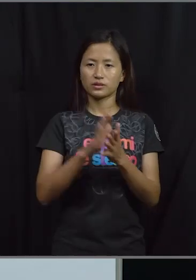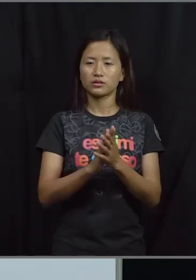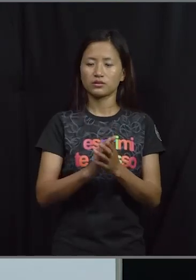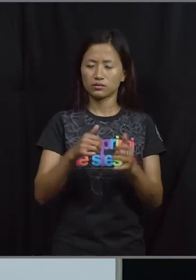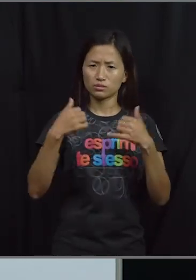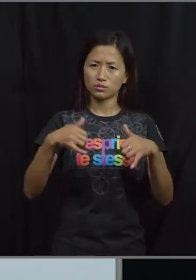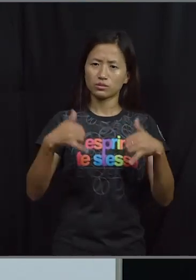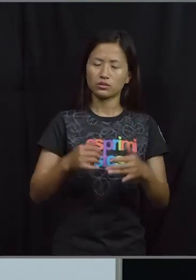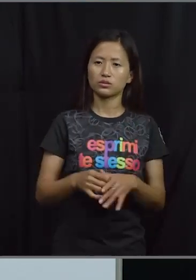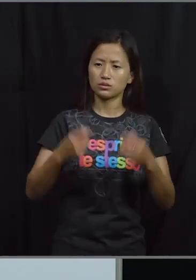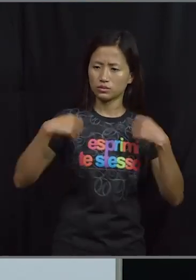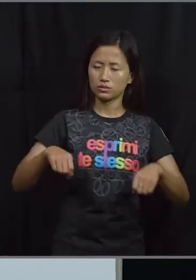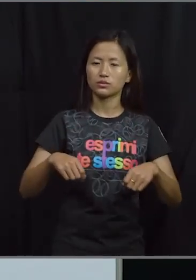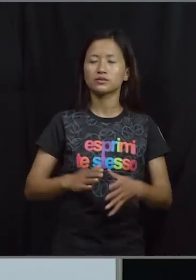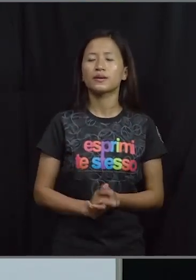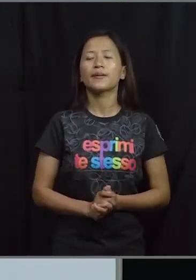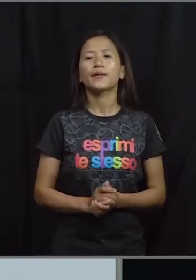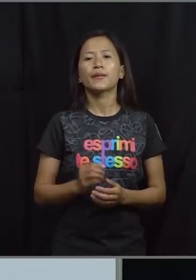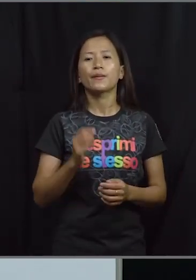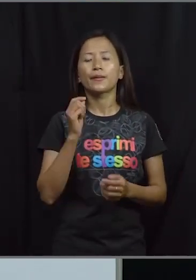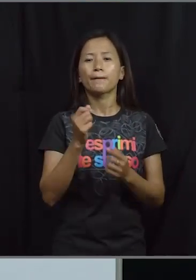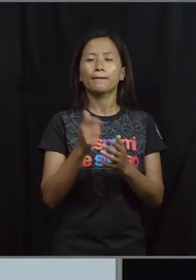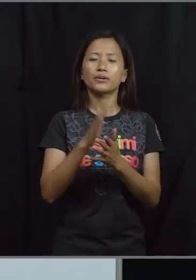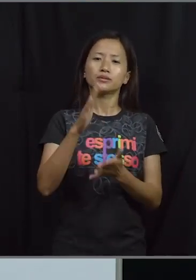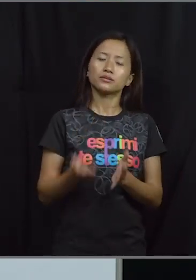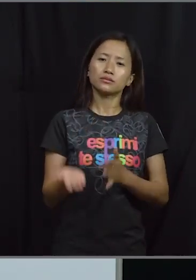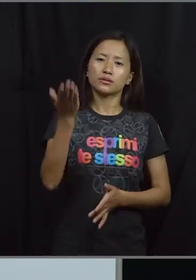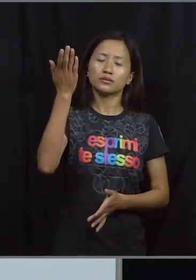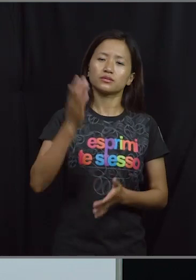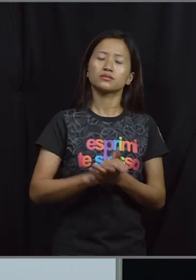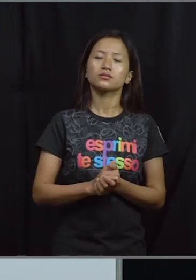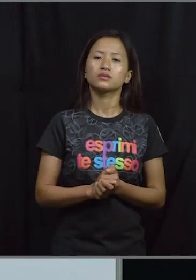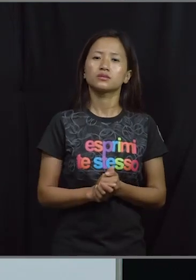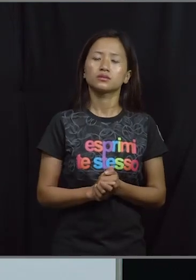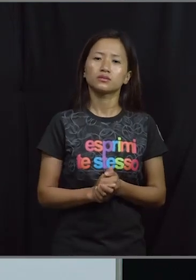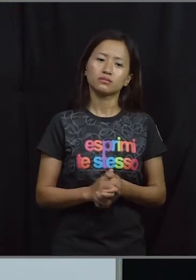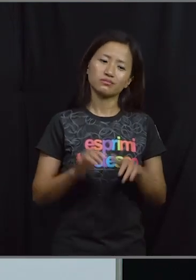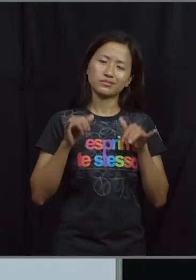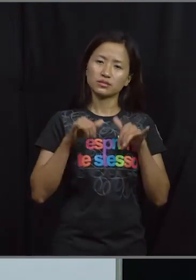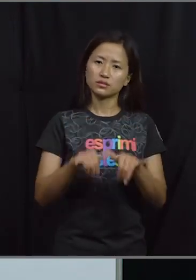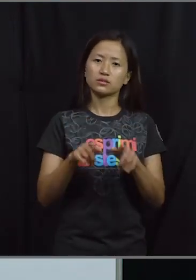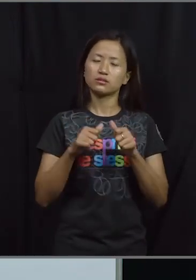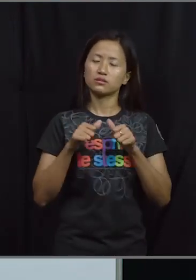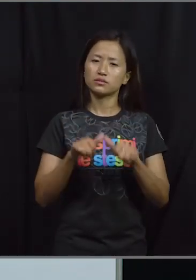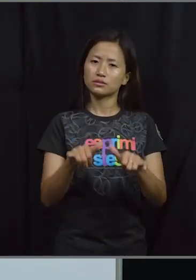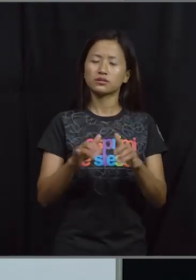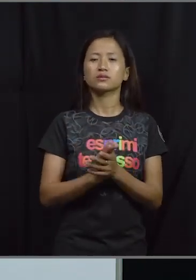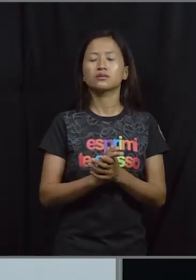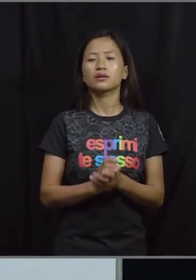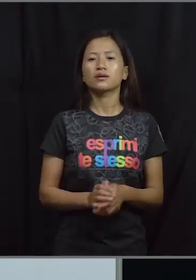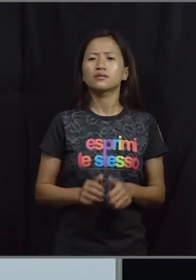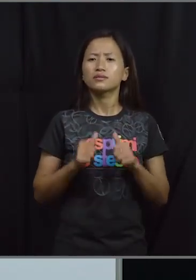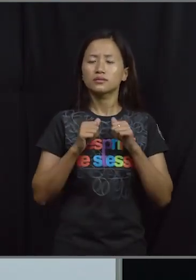sportswear, and therefore even when prices of Nike rises, he still buys, he still